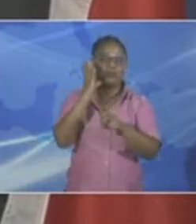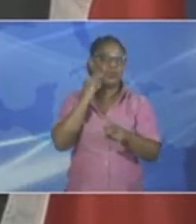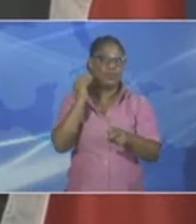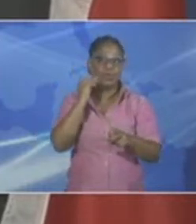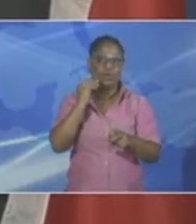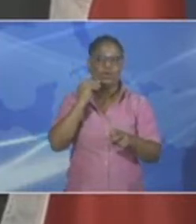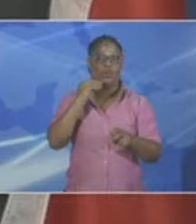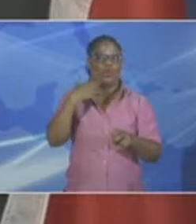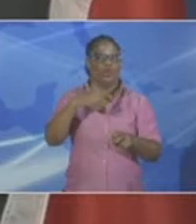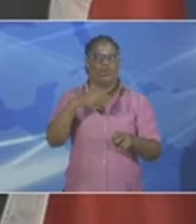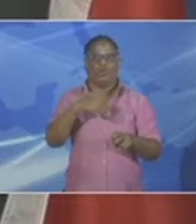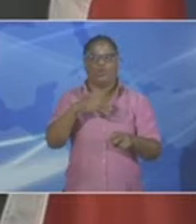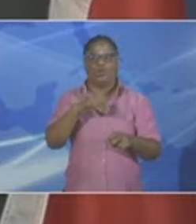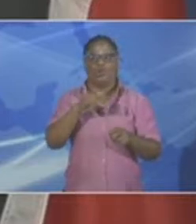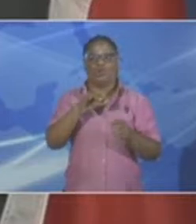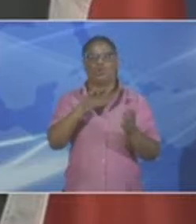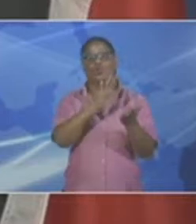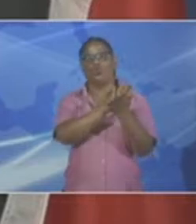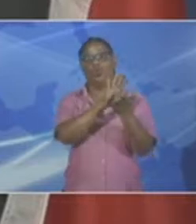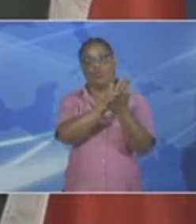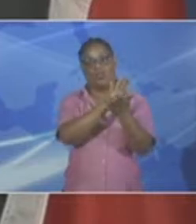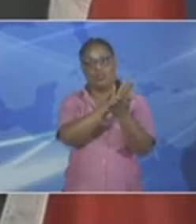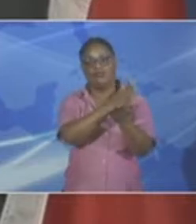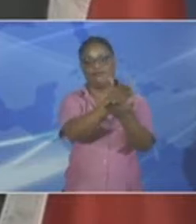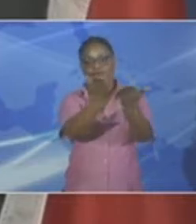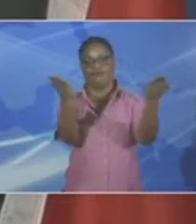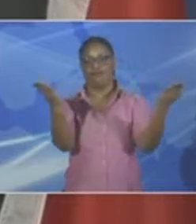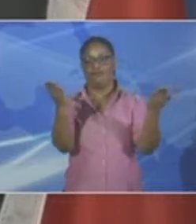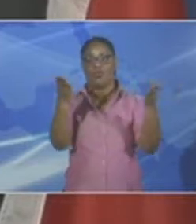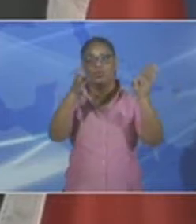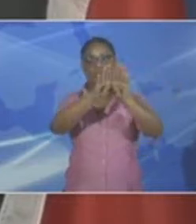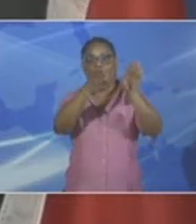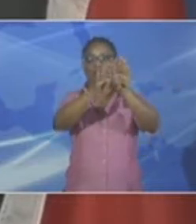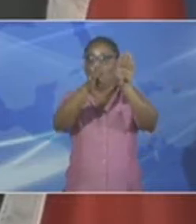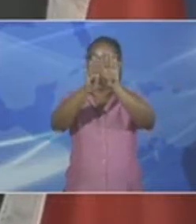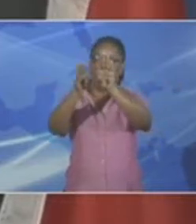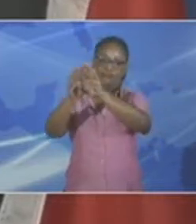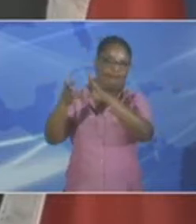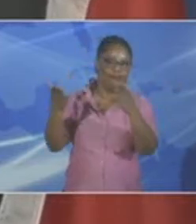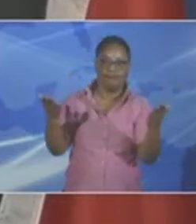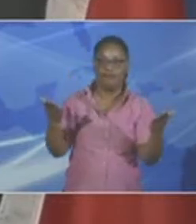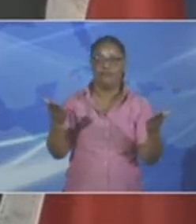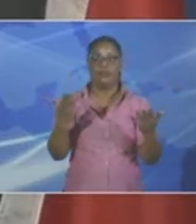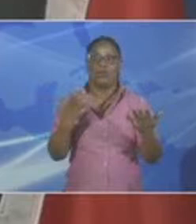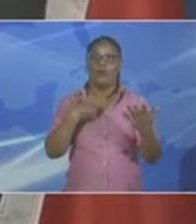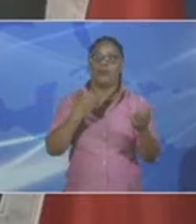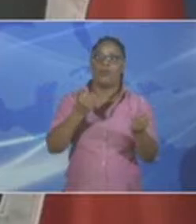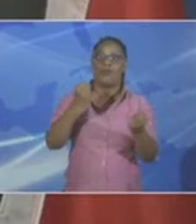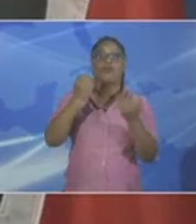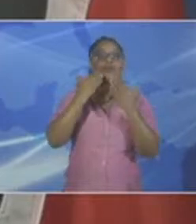schools. And I want at this time to thank the Minister of Education